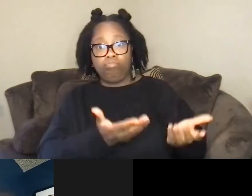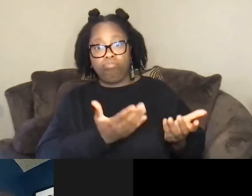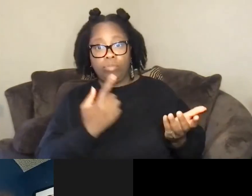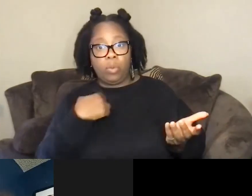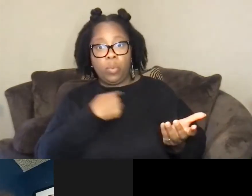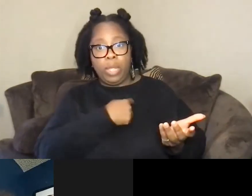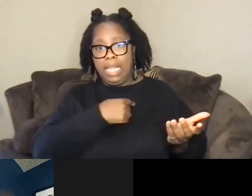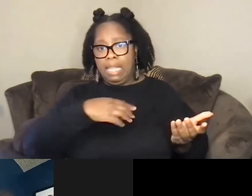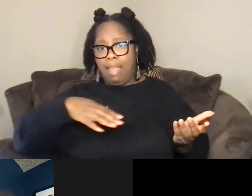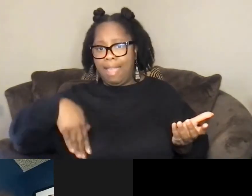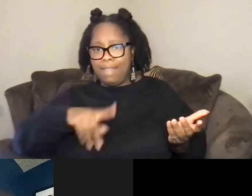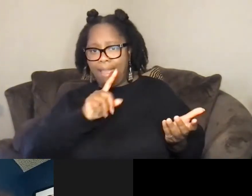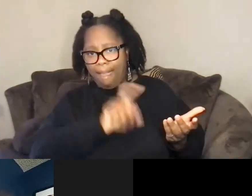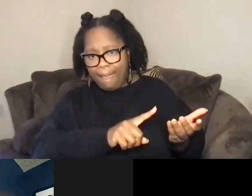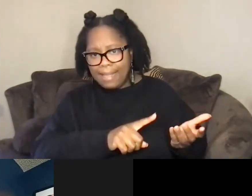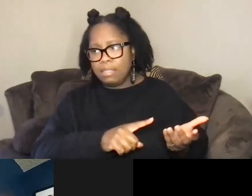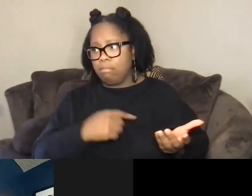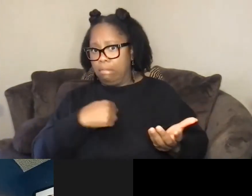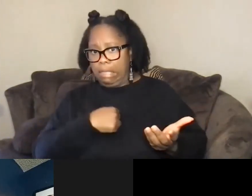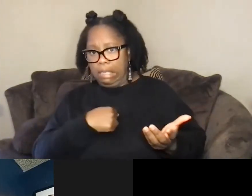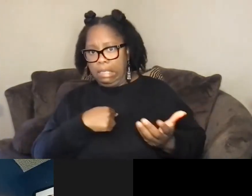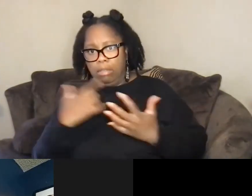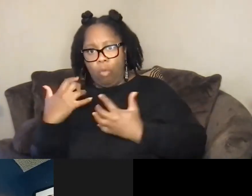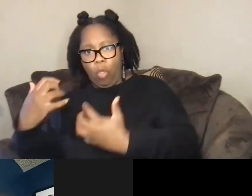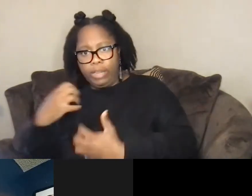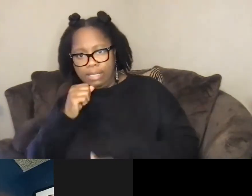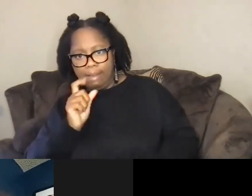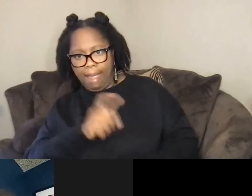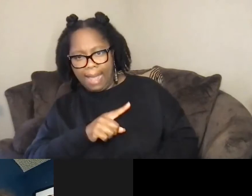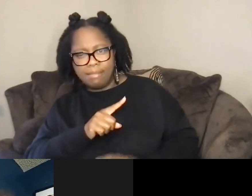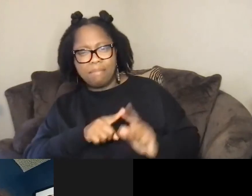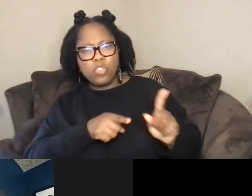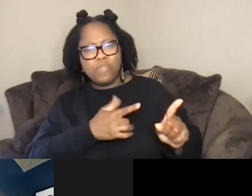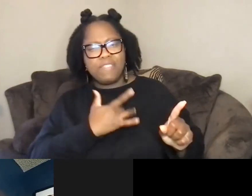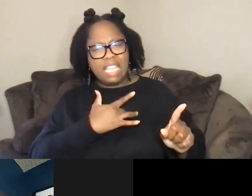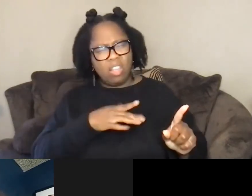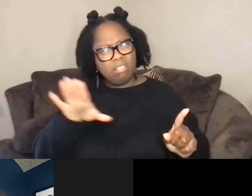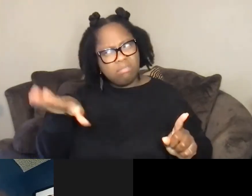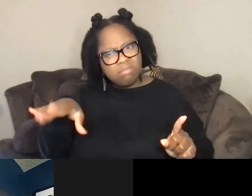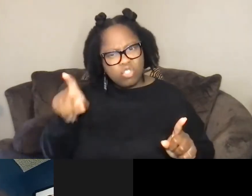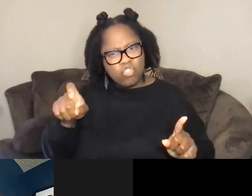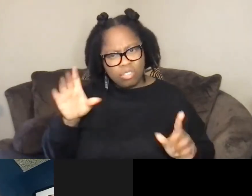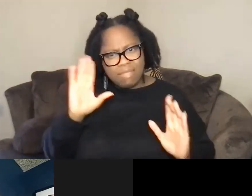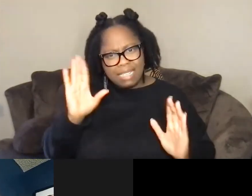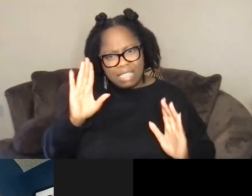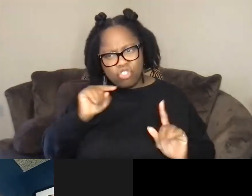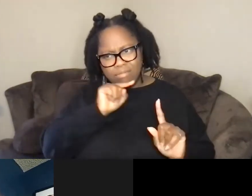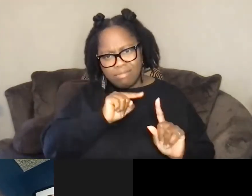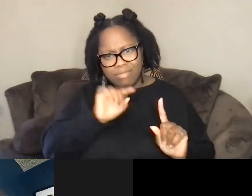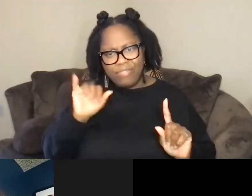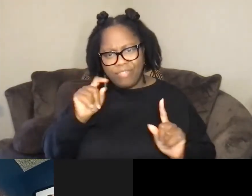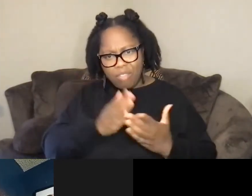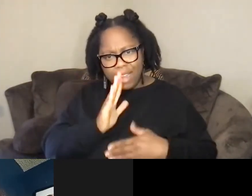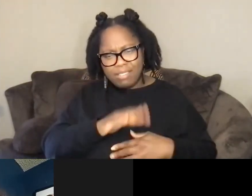have not asked you about, that I didn't ask or the audience didn't ask, that you think is really important for us to be holding around the topics of fat rights and fat